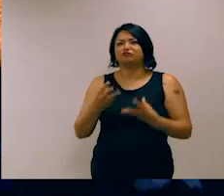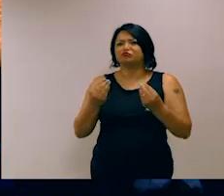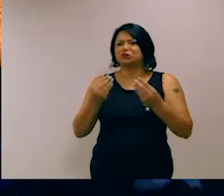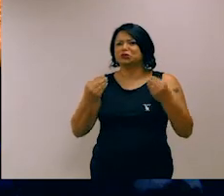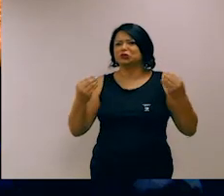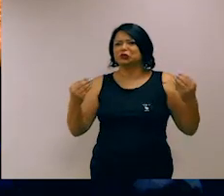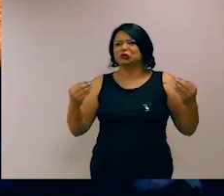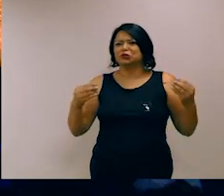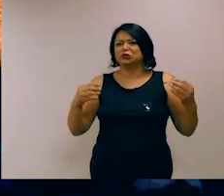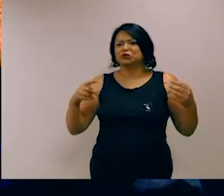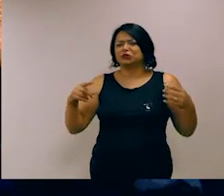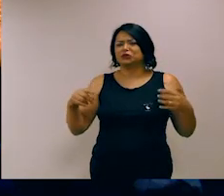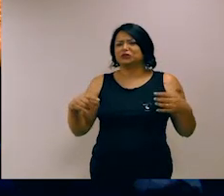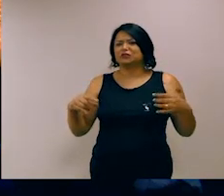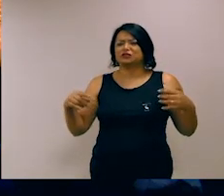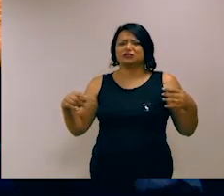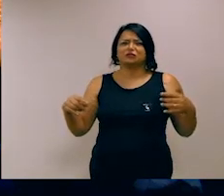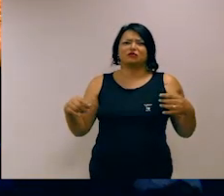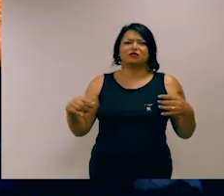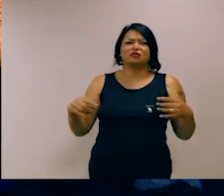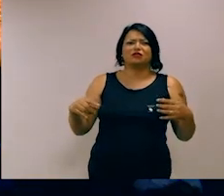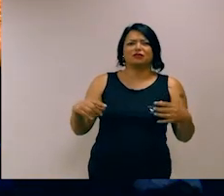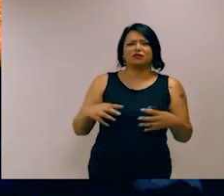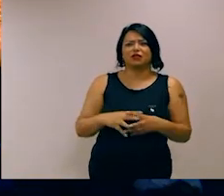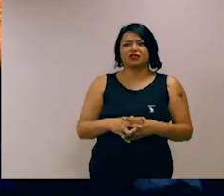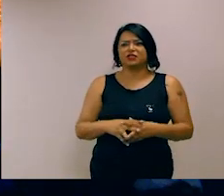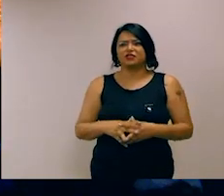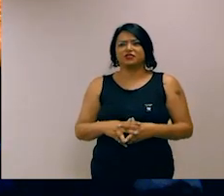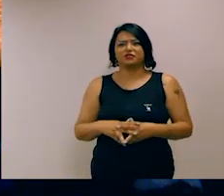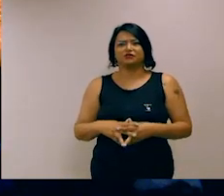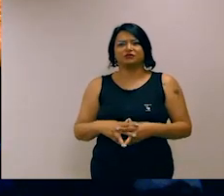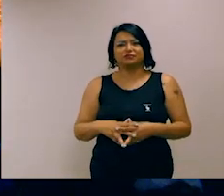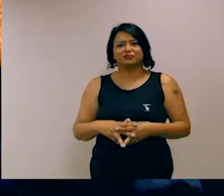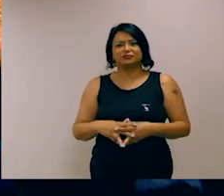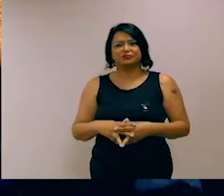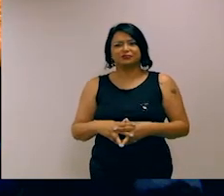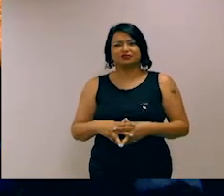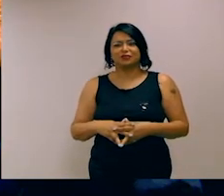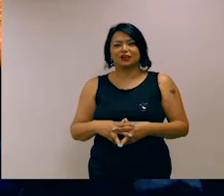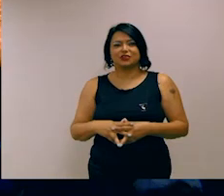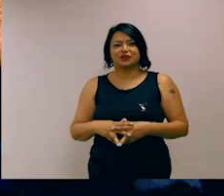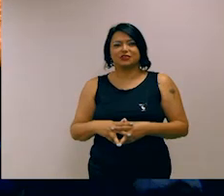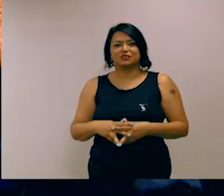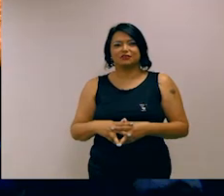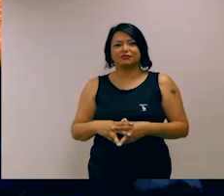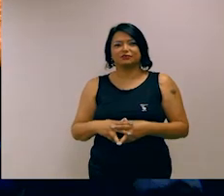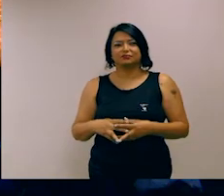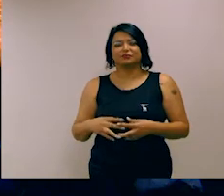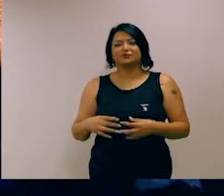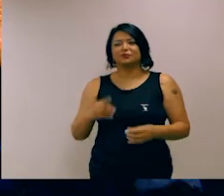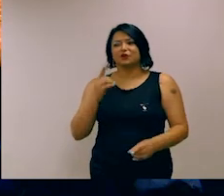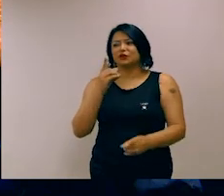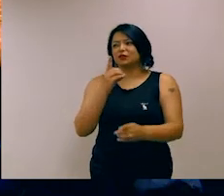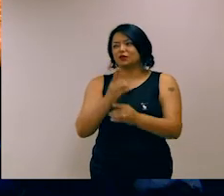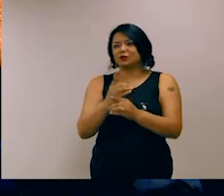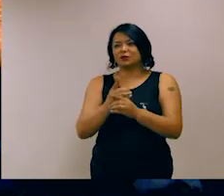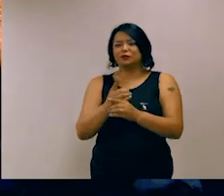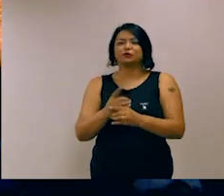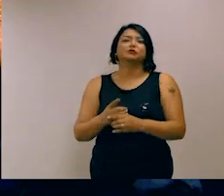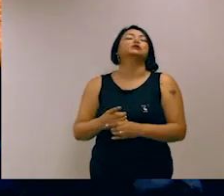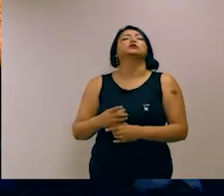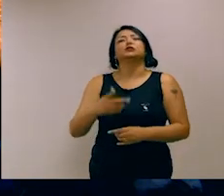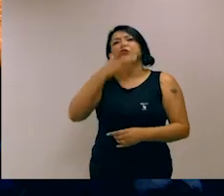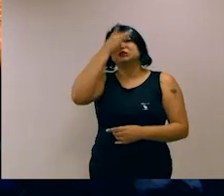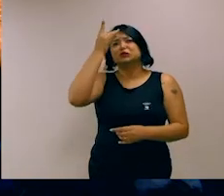many tragedies that we have seen and we have observed, so the number of people who are